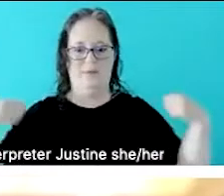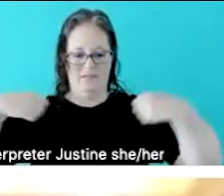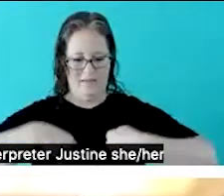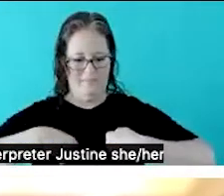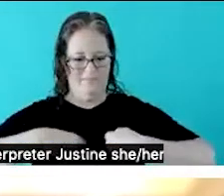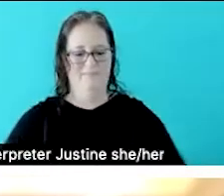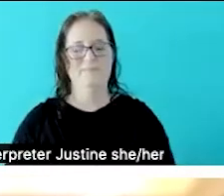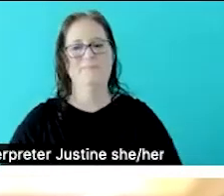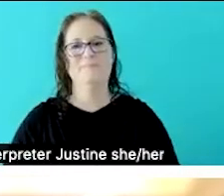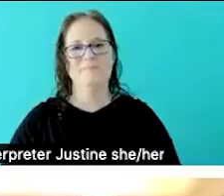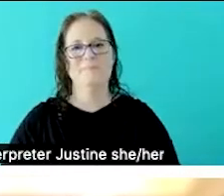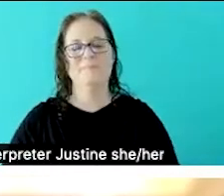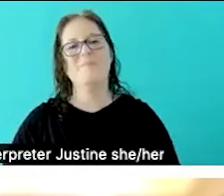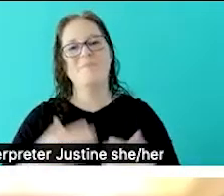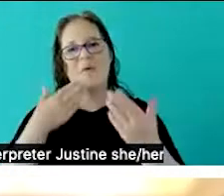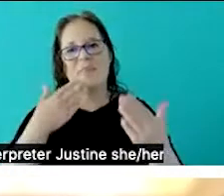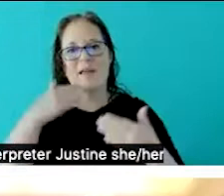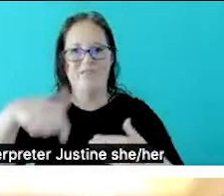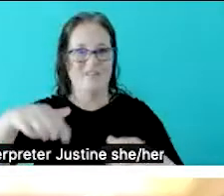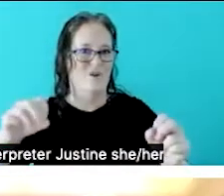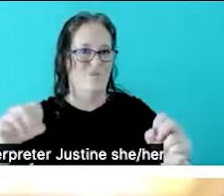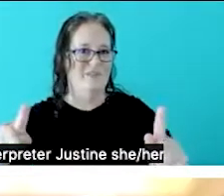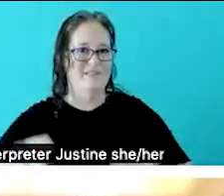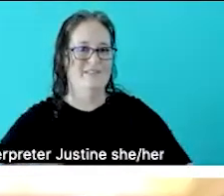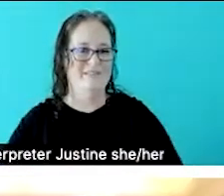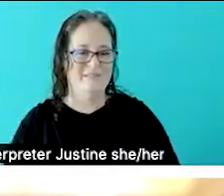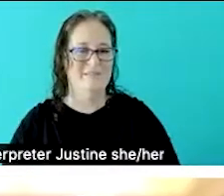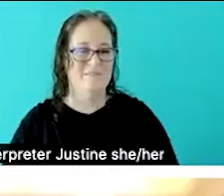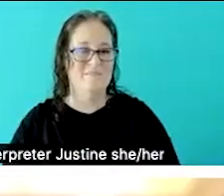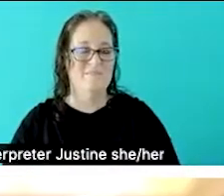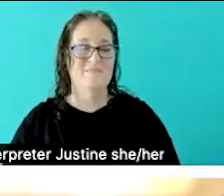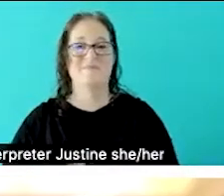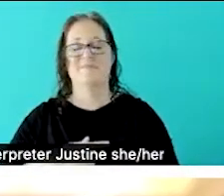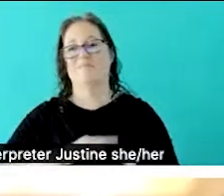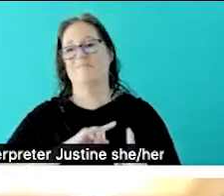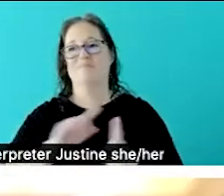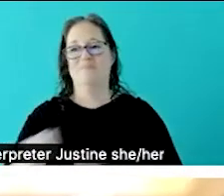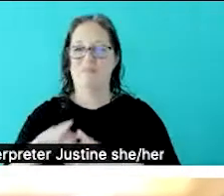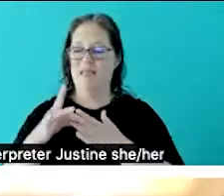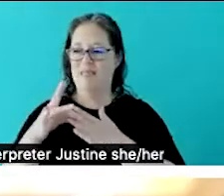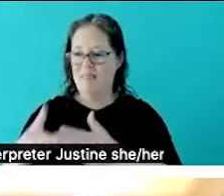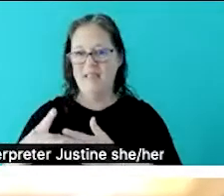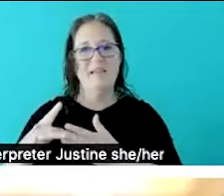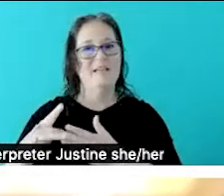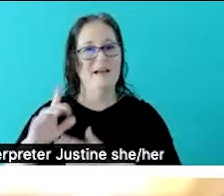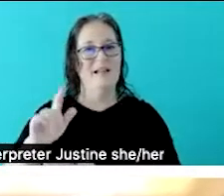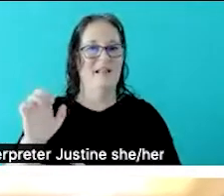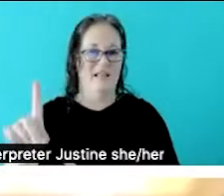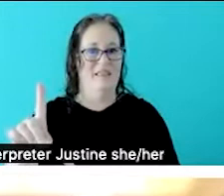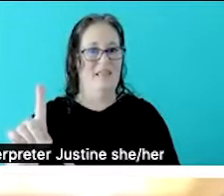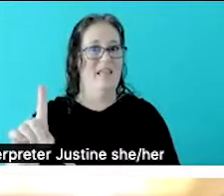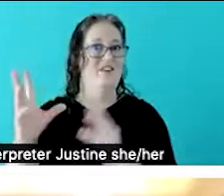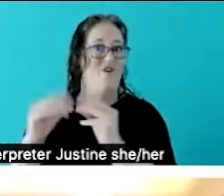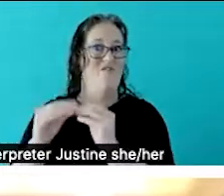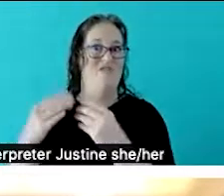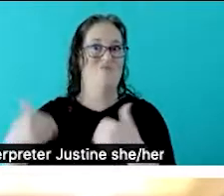Thank you for this opportunity. Attending the LEAD conference was really important for me and made a lot of